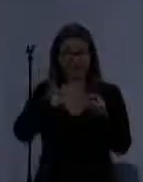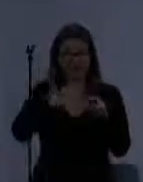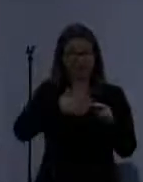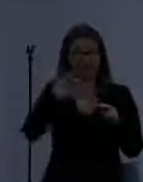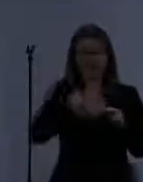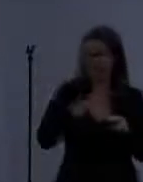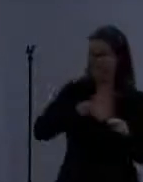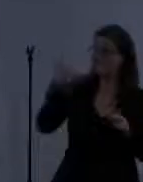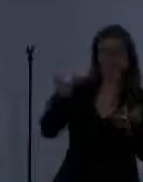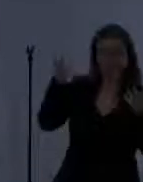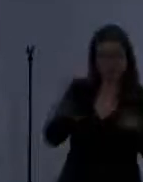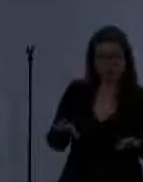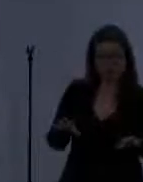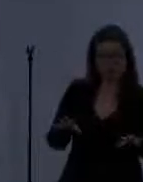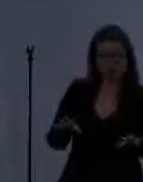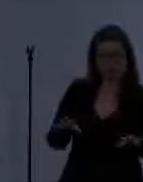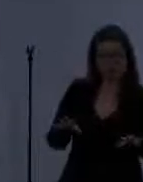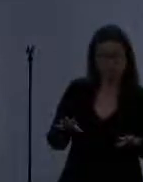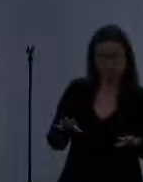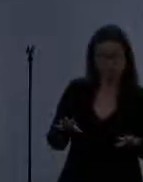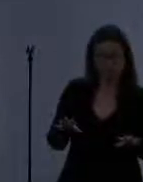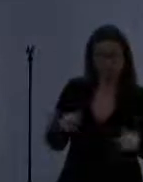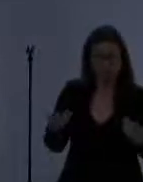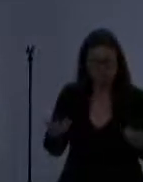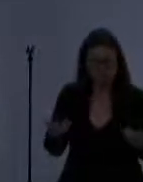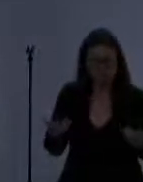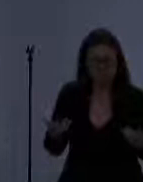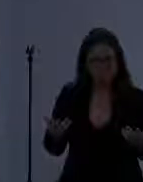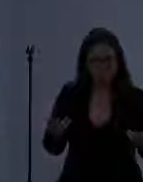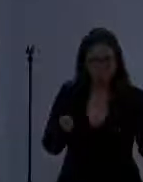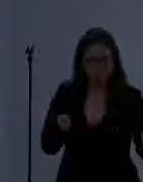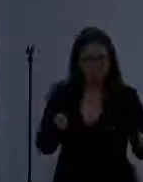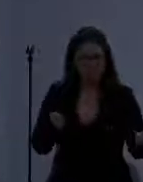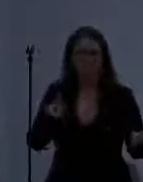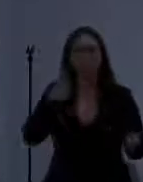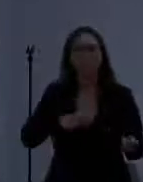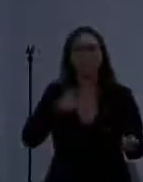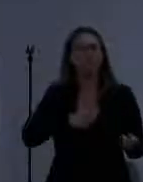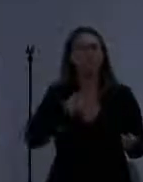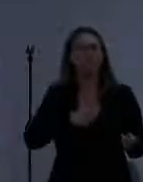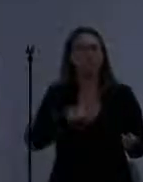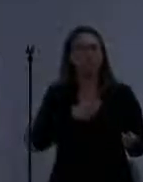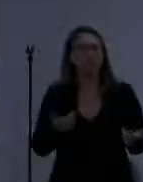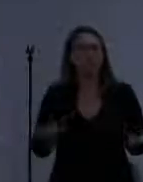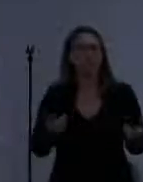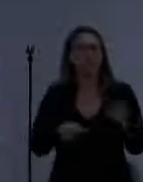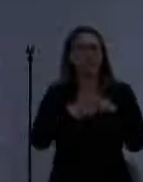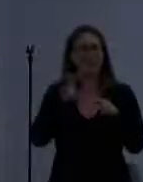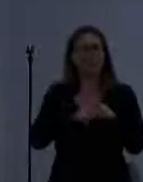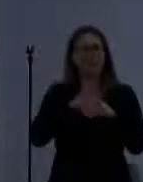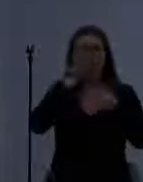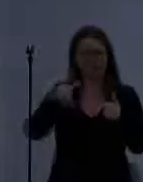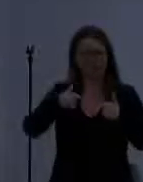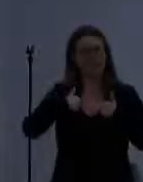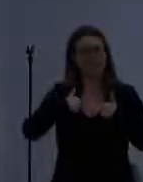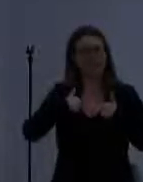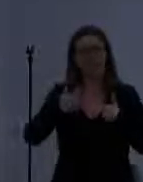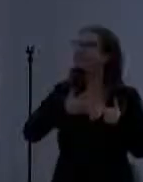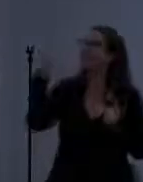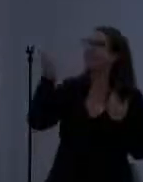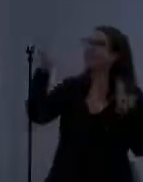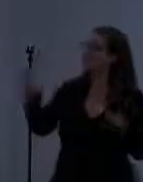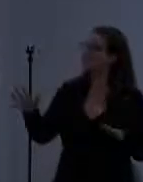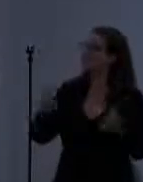person to do this, to assist in the process of regulation, if there isn't any kind of safeguards in place to make sure